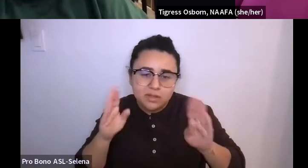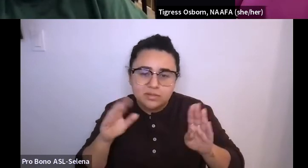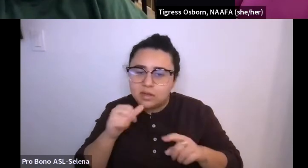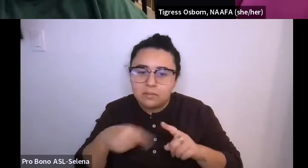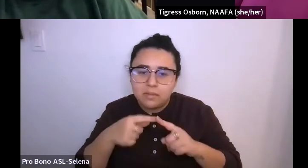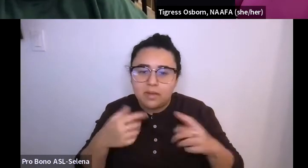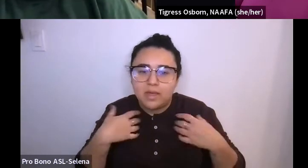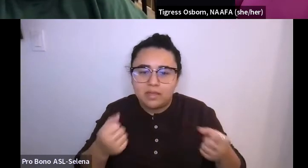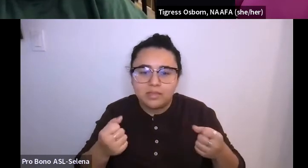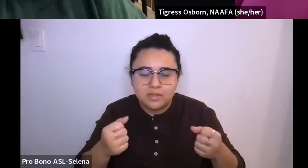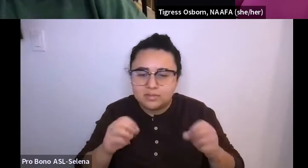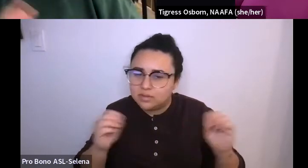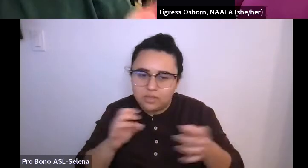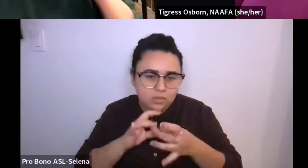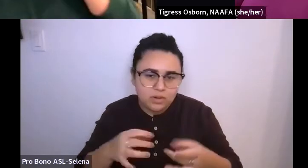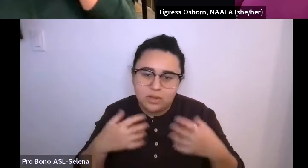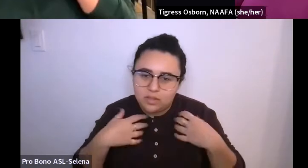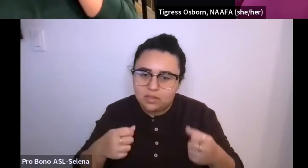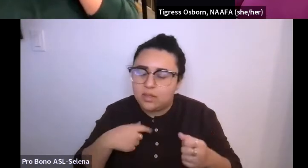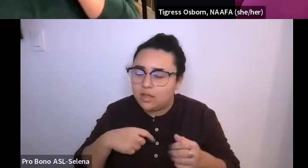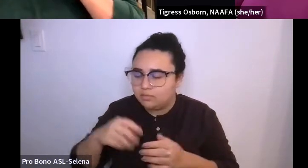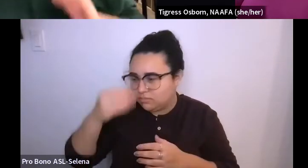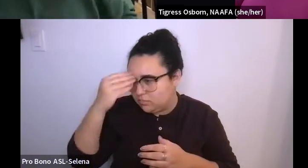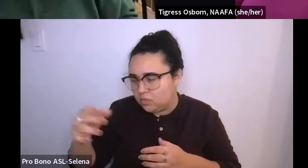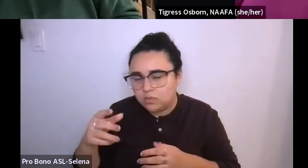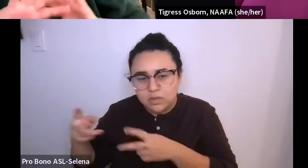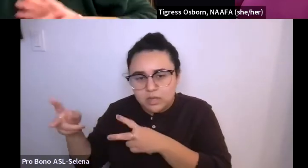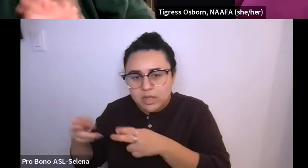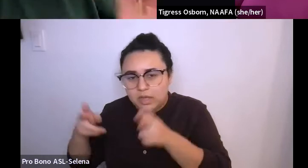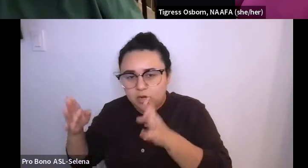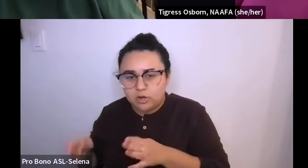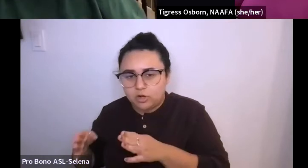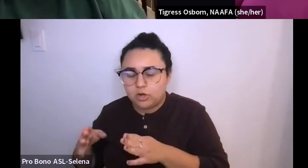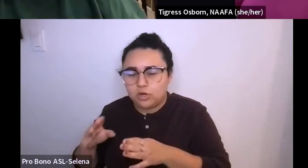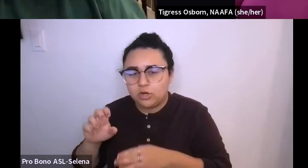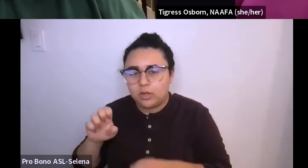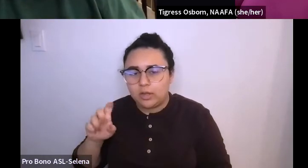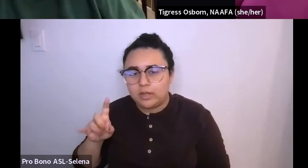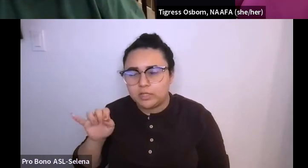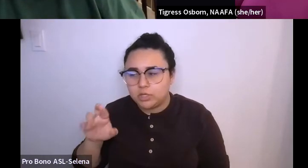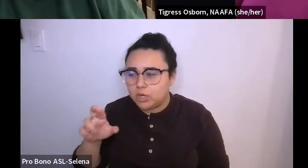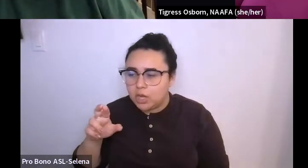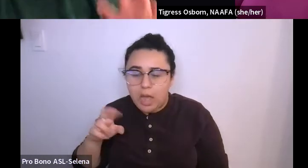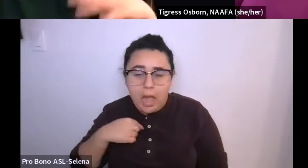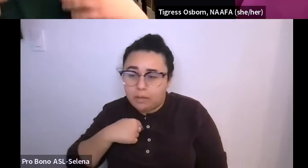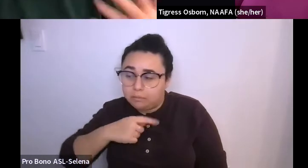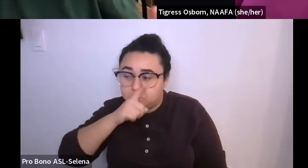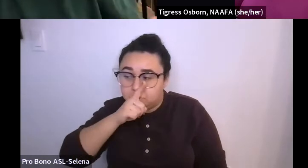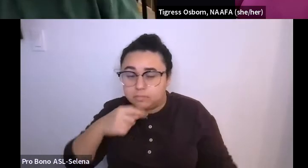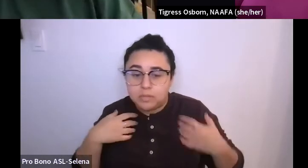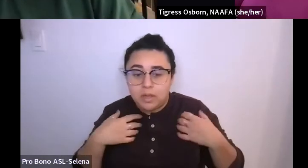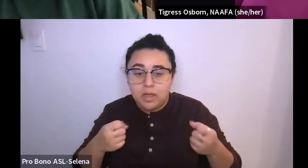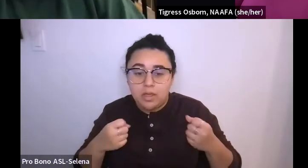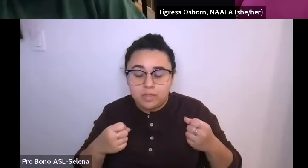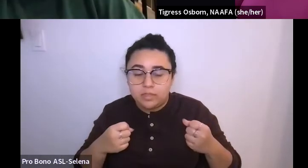we're talking about has nothing to do with health. So I made that point to my editor. I'm not even going to mention health in the book, and that's almost a statement